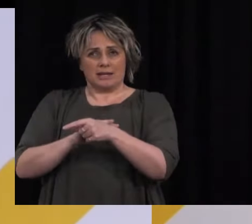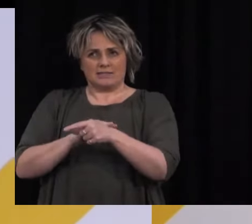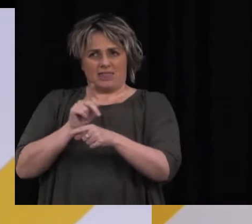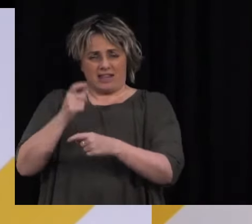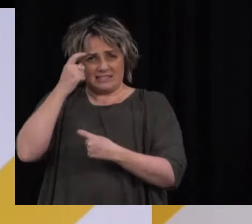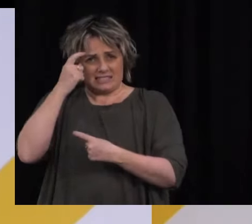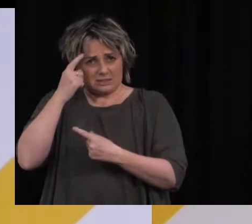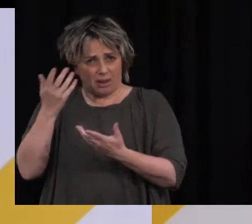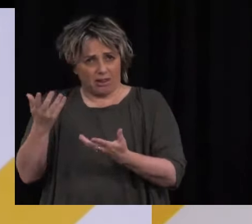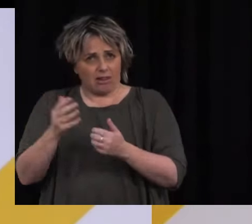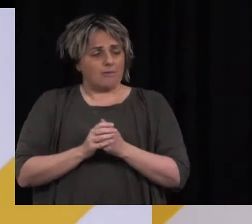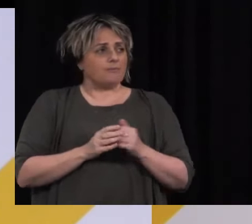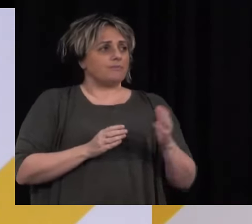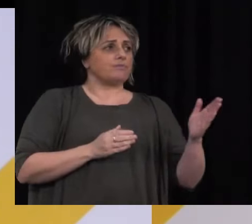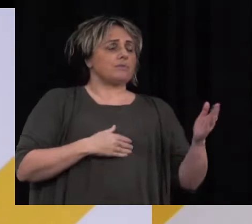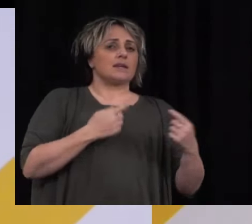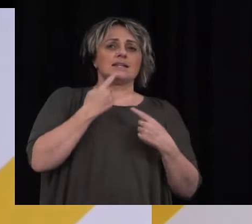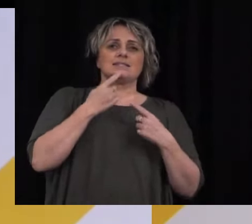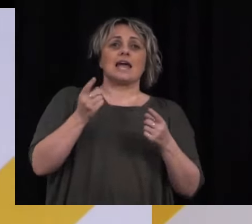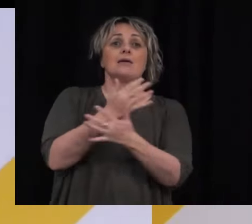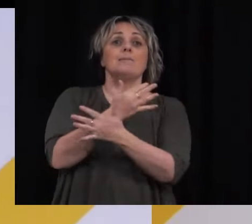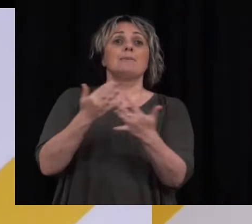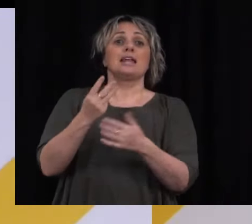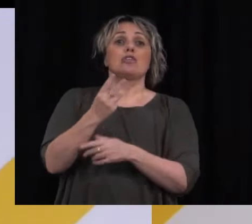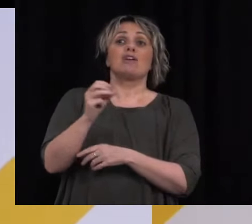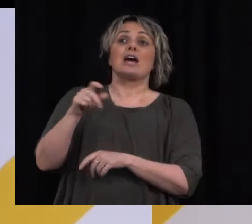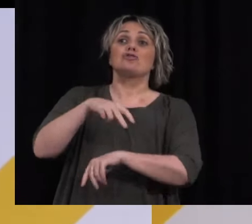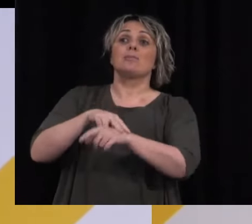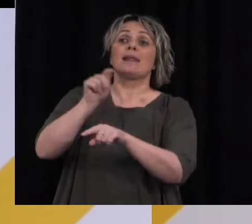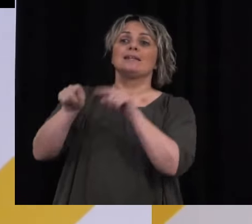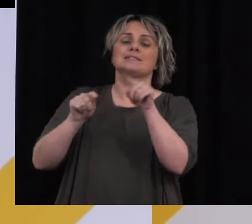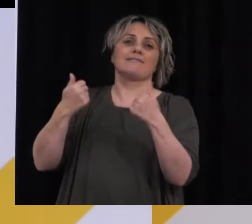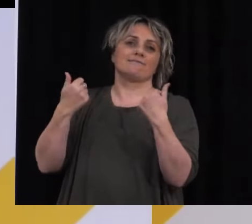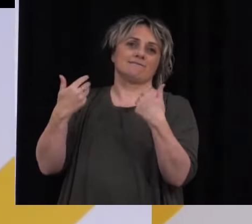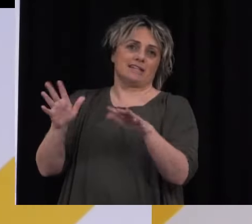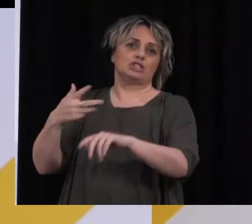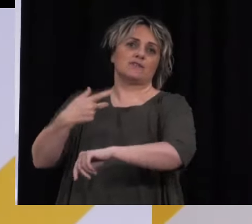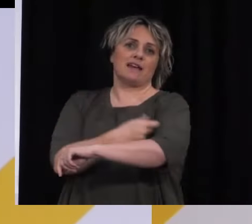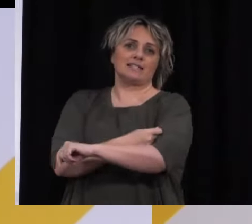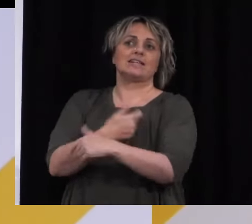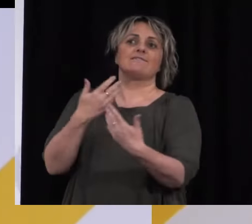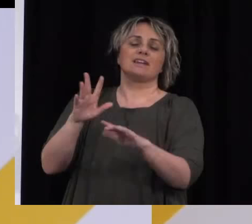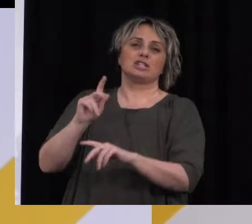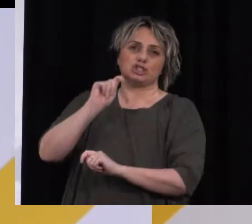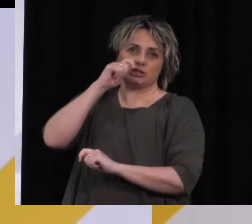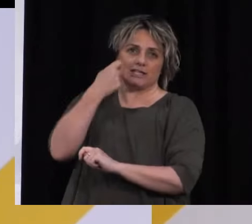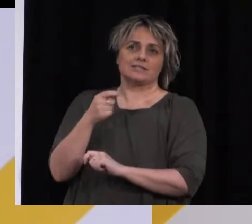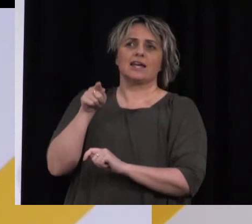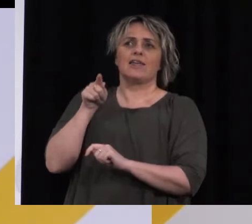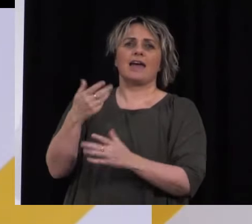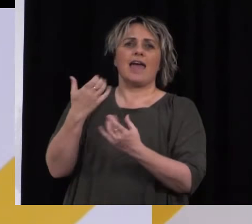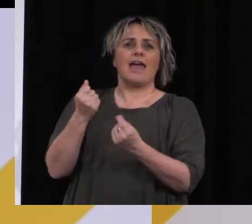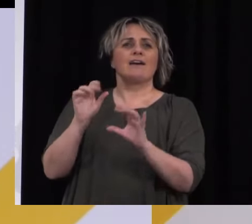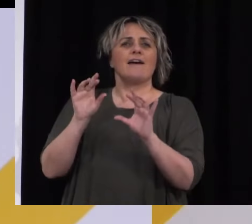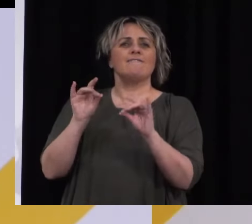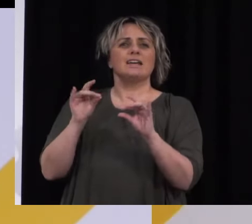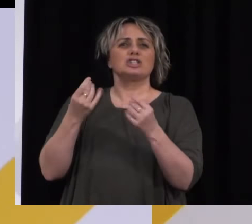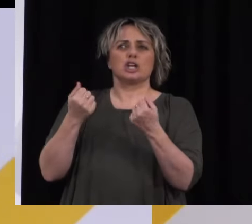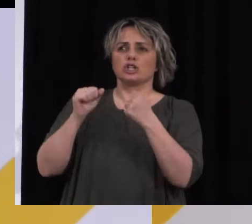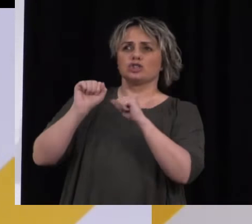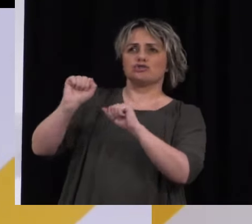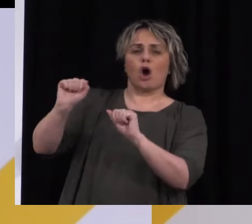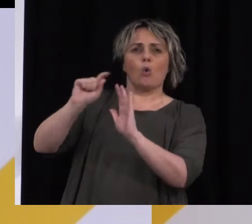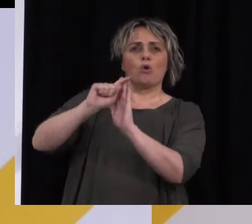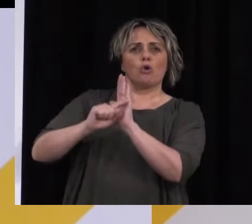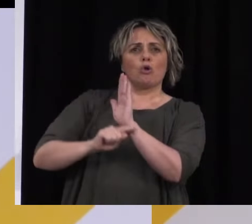I can say is that many of them are, and secondly, they use very rigorous infection prevention control